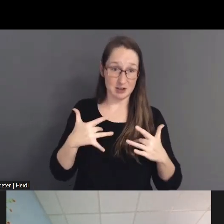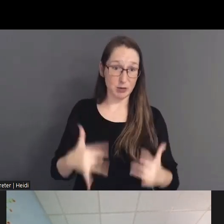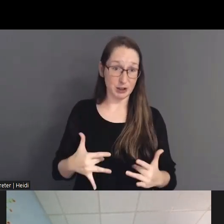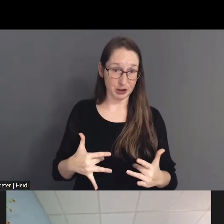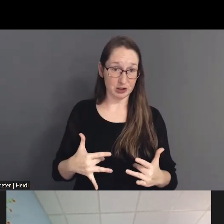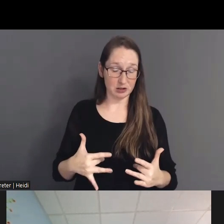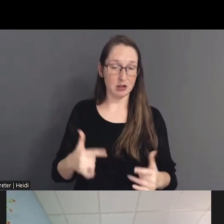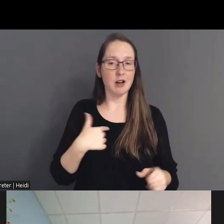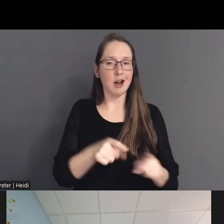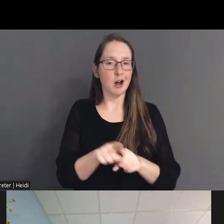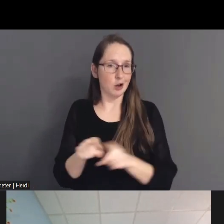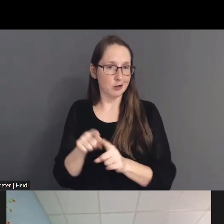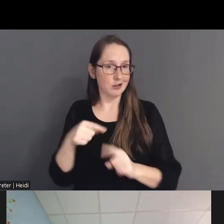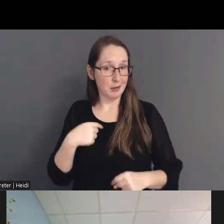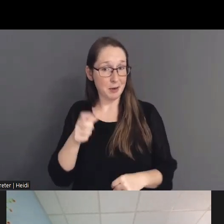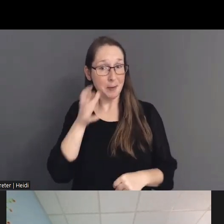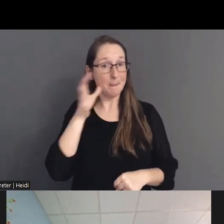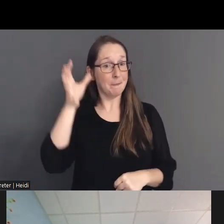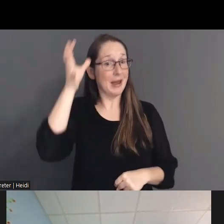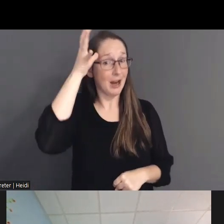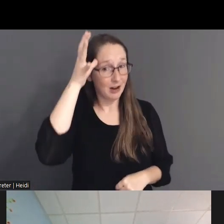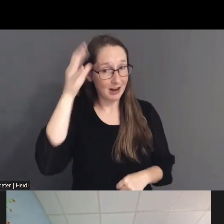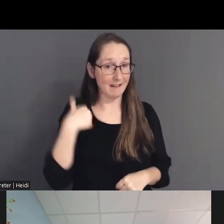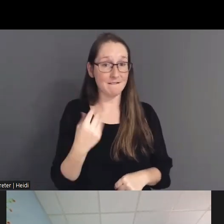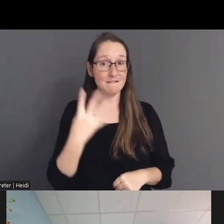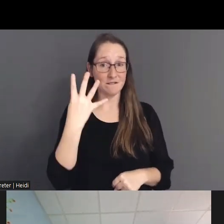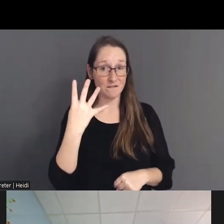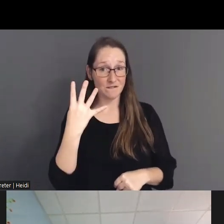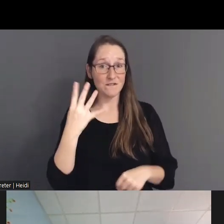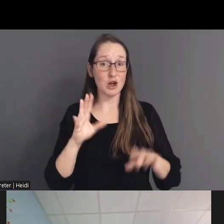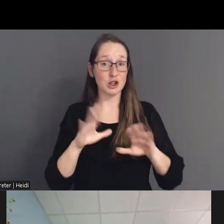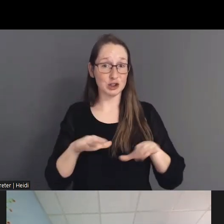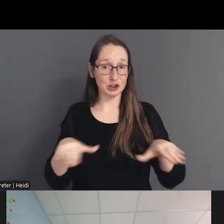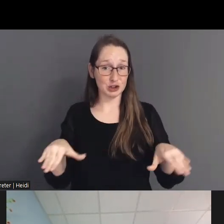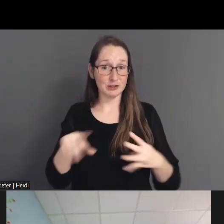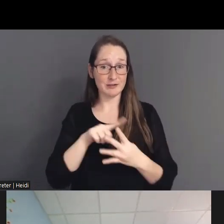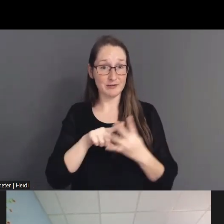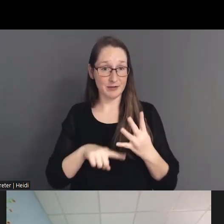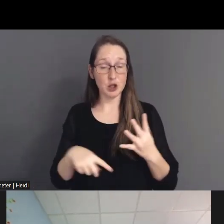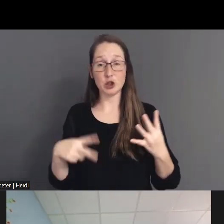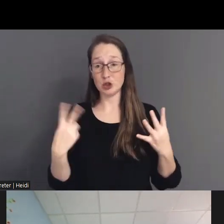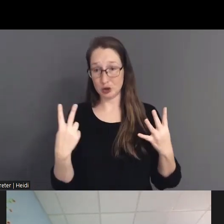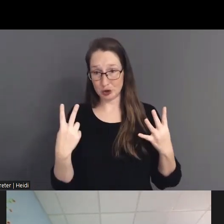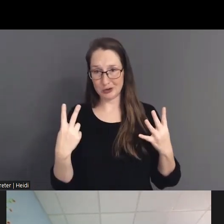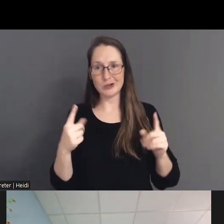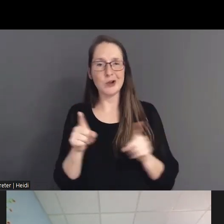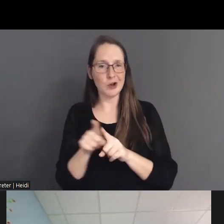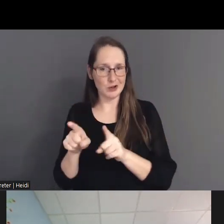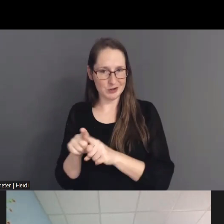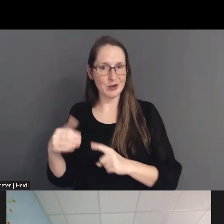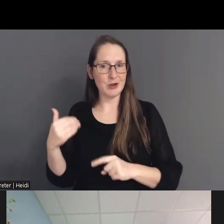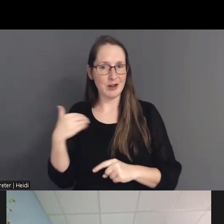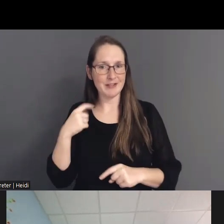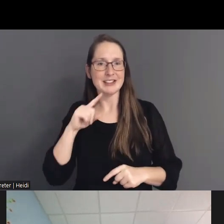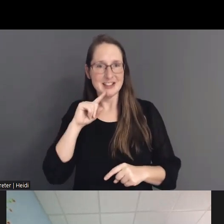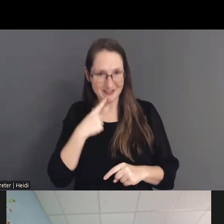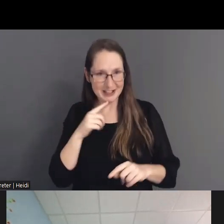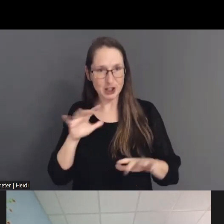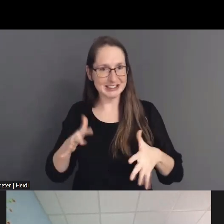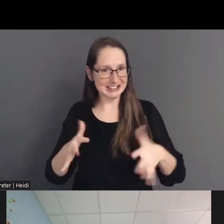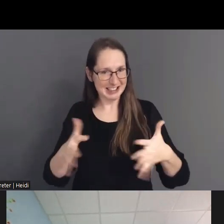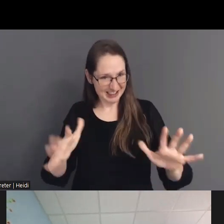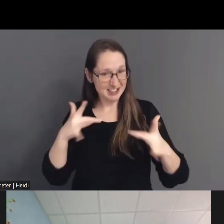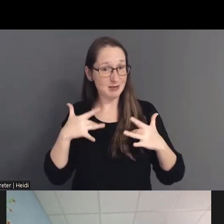And I'm also a parent. I have 4 children, and 2 of my children also have the severe anxiety